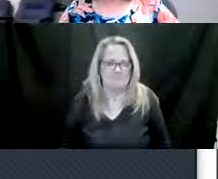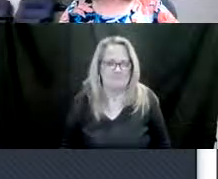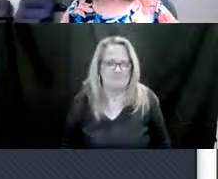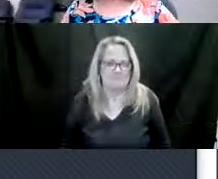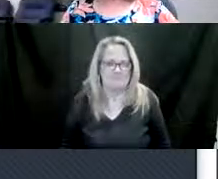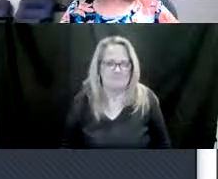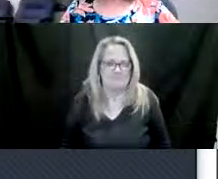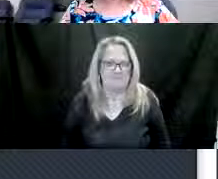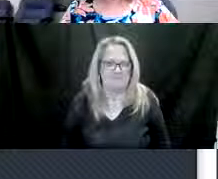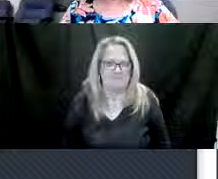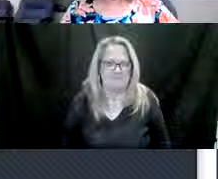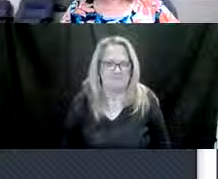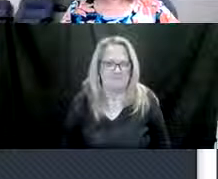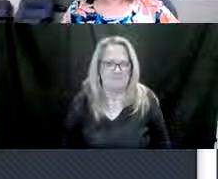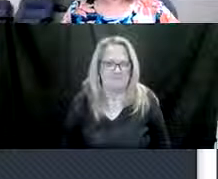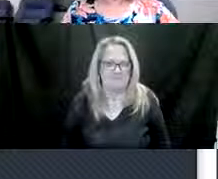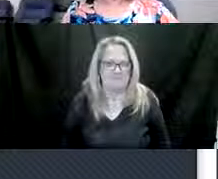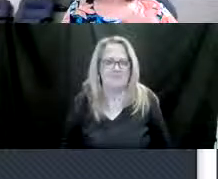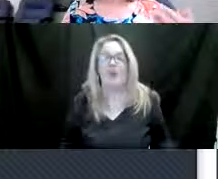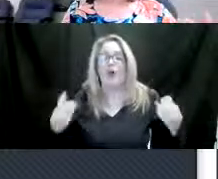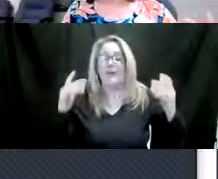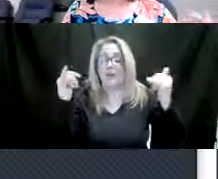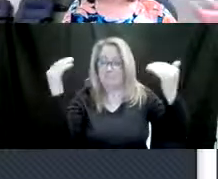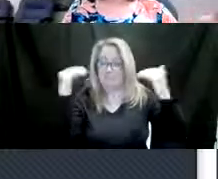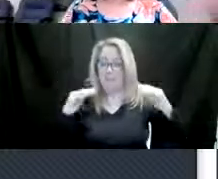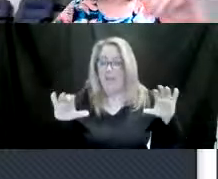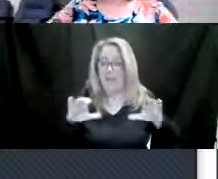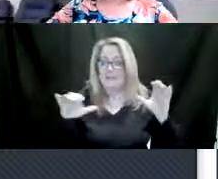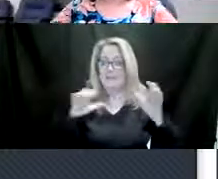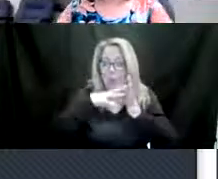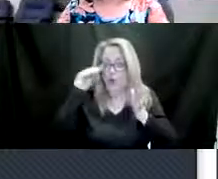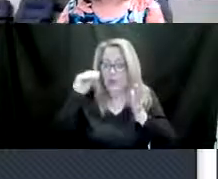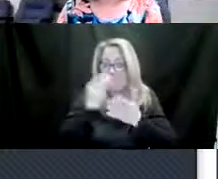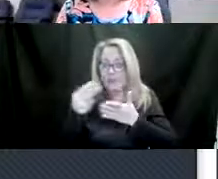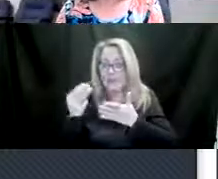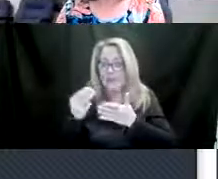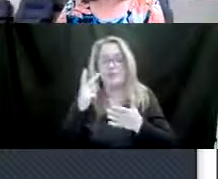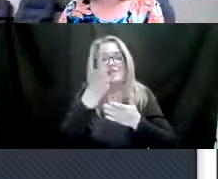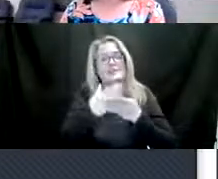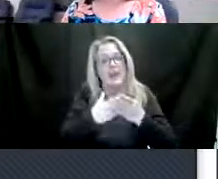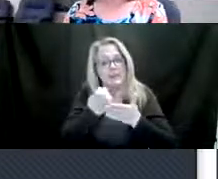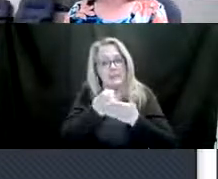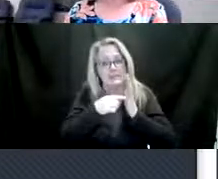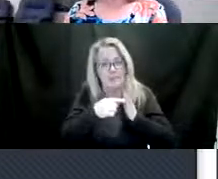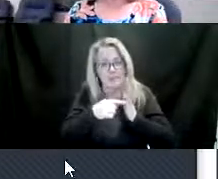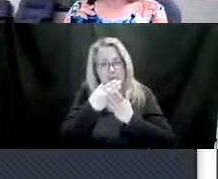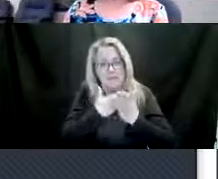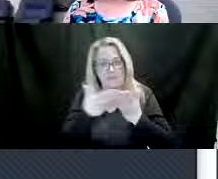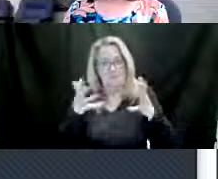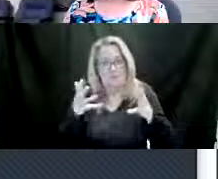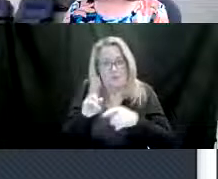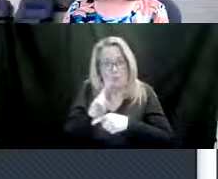Okay, so active learning materials. Let's kind of look at, you saw some examples of some of the things that were